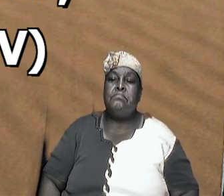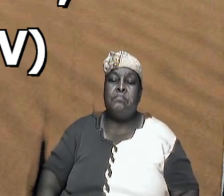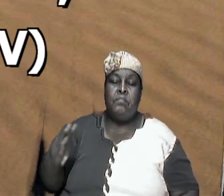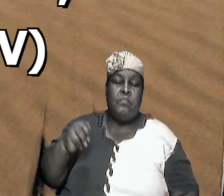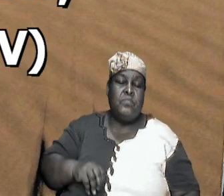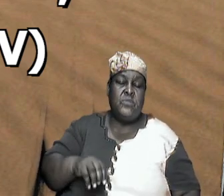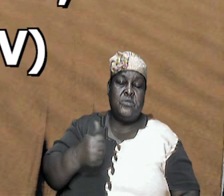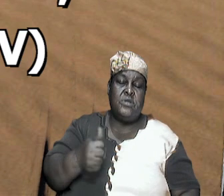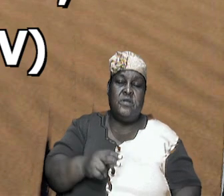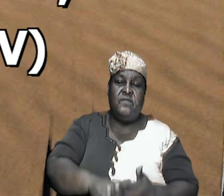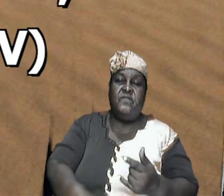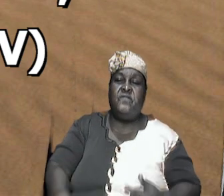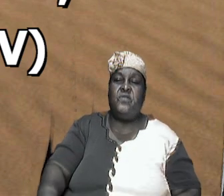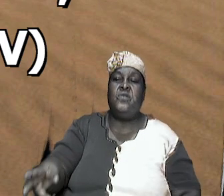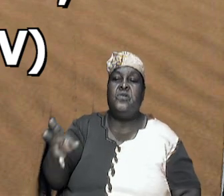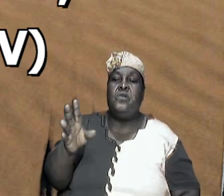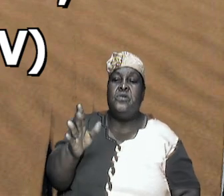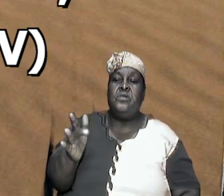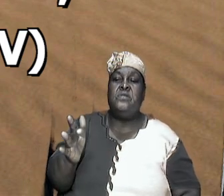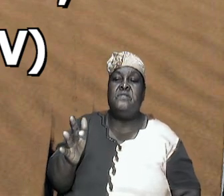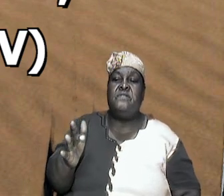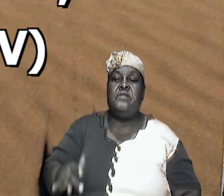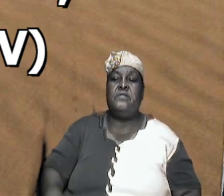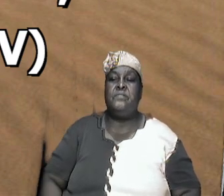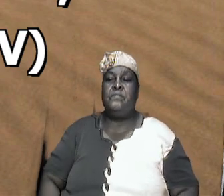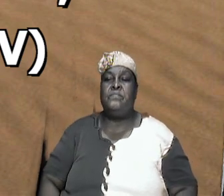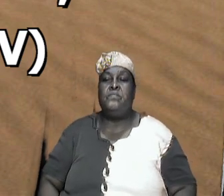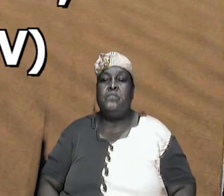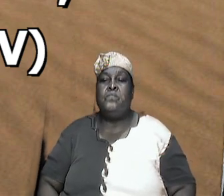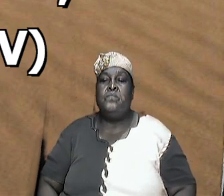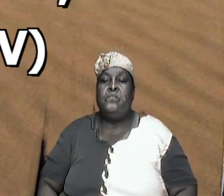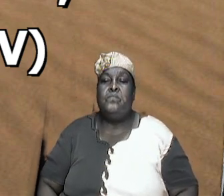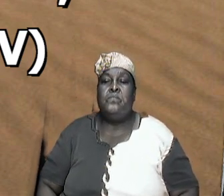verse 25. Let us go to that scripture also.